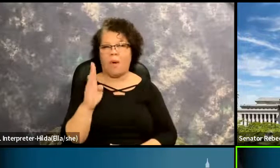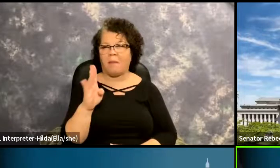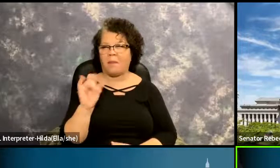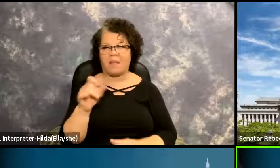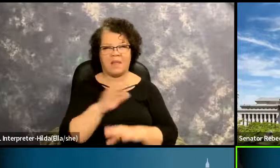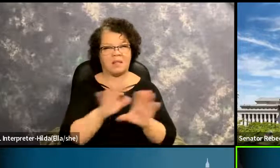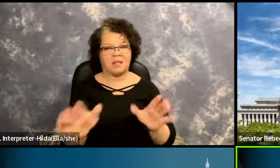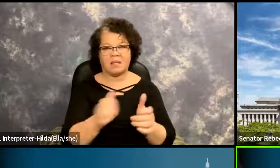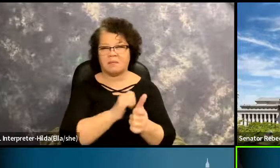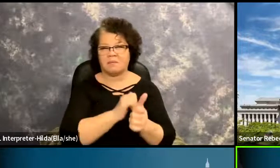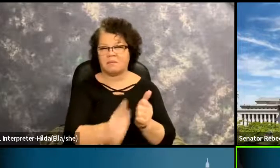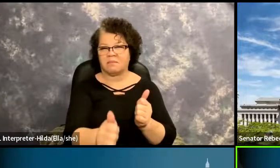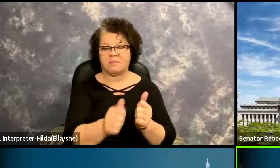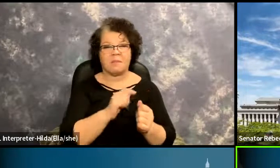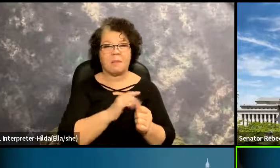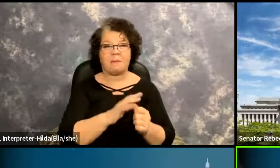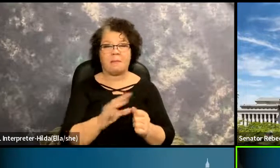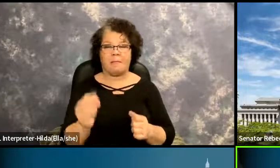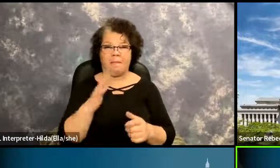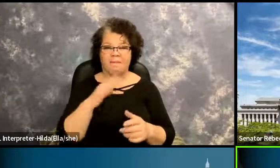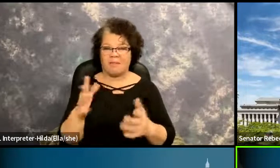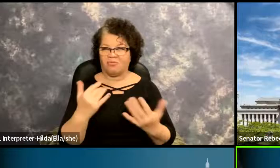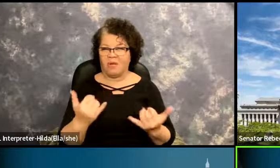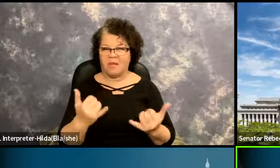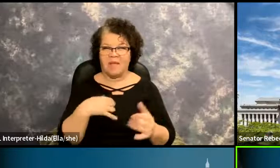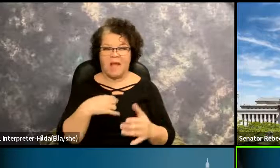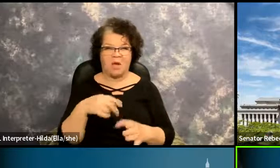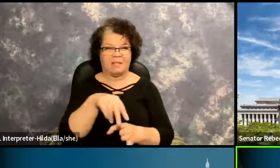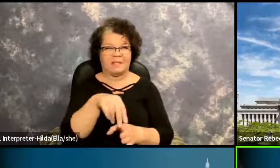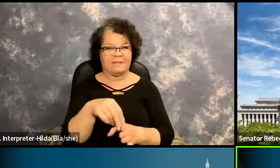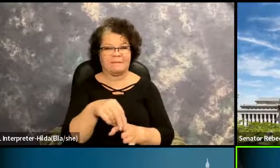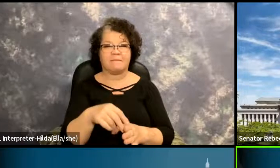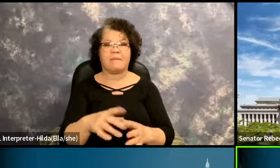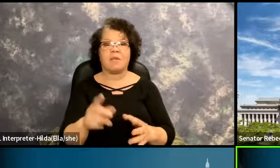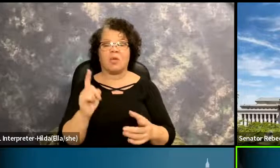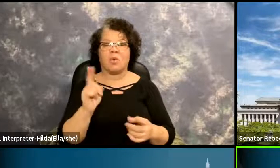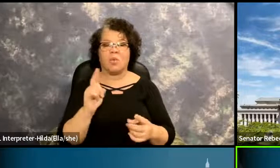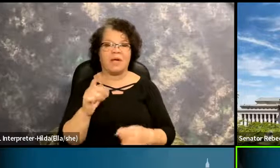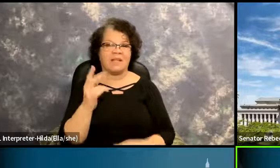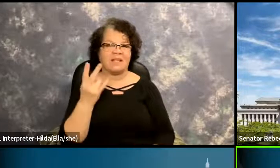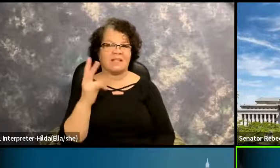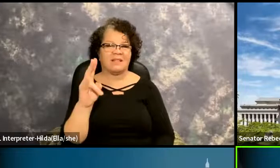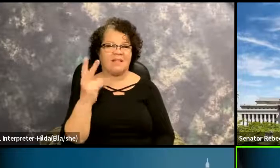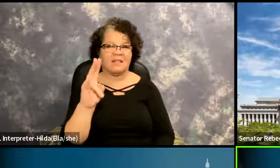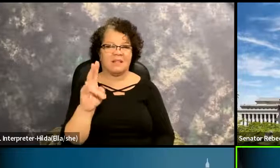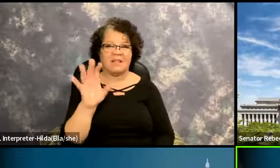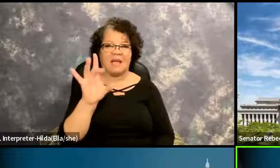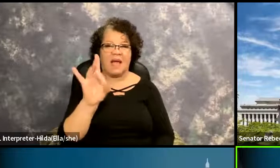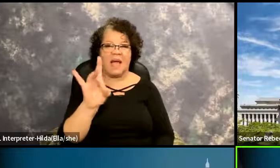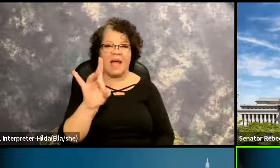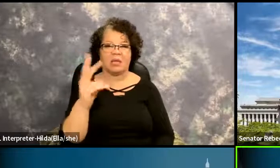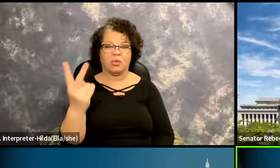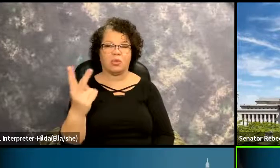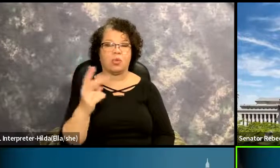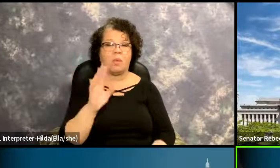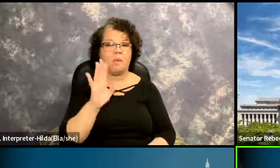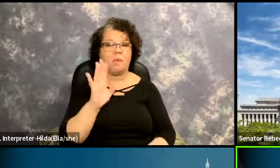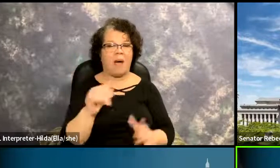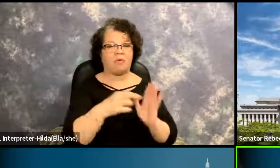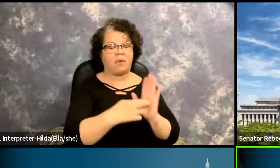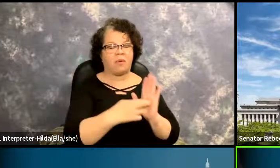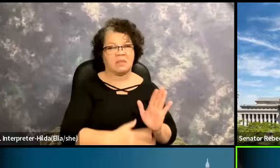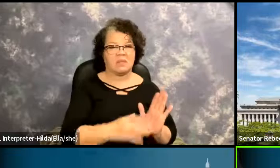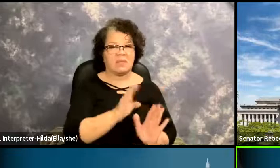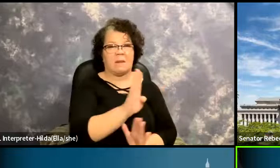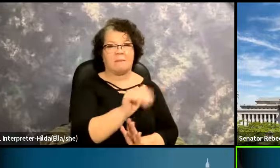that I know is at the intersection of a lot of solutions that neighbors champion was 1782 by Representative Bateman, that was looking at